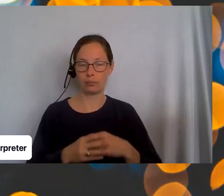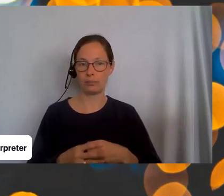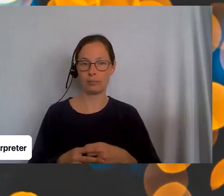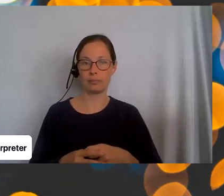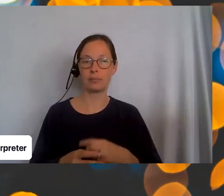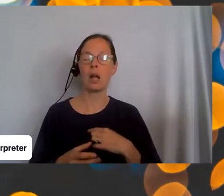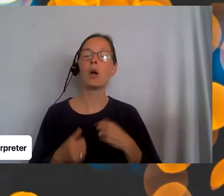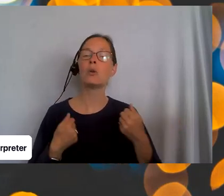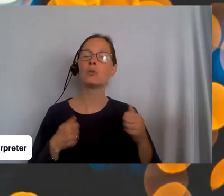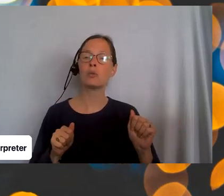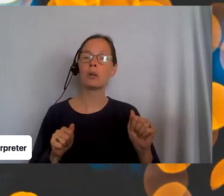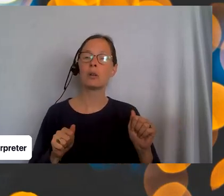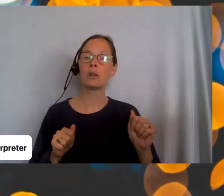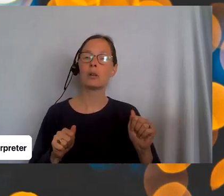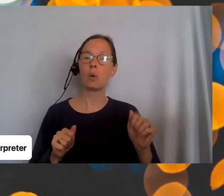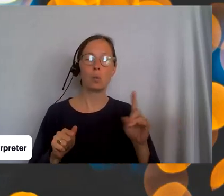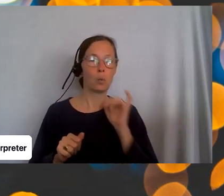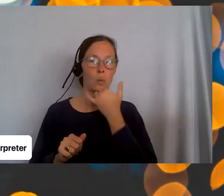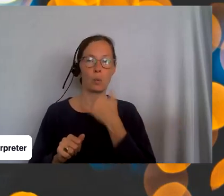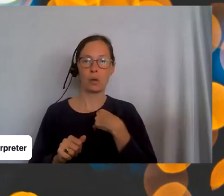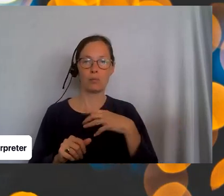So I try to usually, oops, I pulled the yarn out.